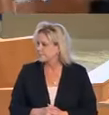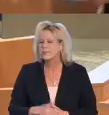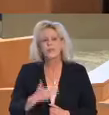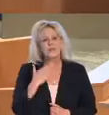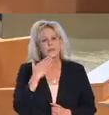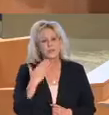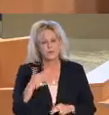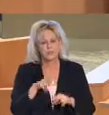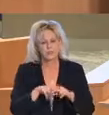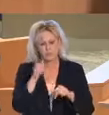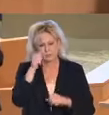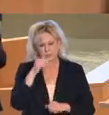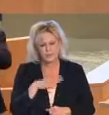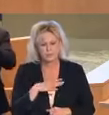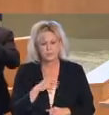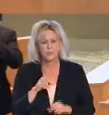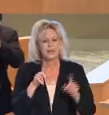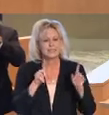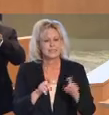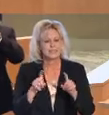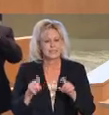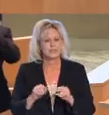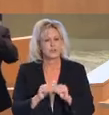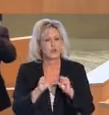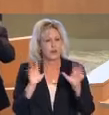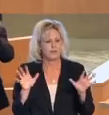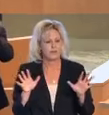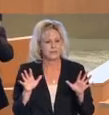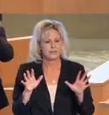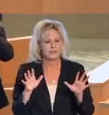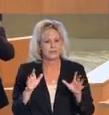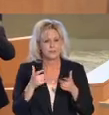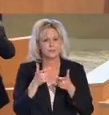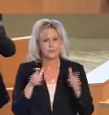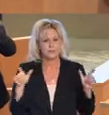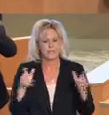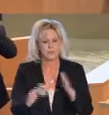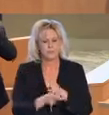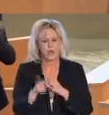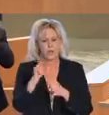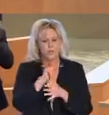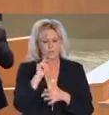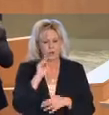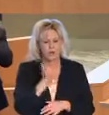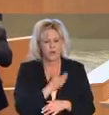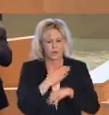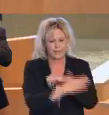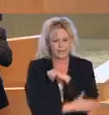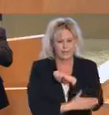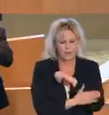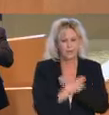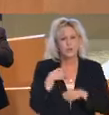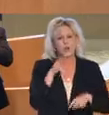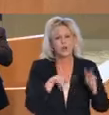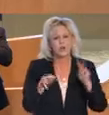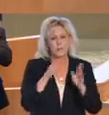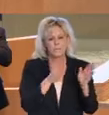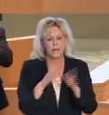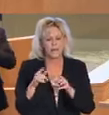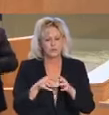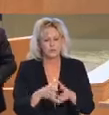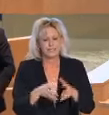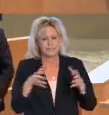Thank you, Chairman. So testing obviously is a major priority for our county. So we continue to look at plans to